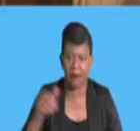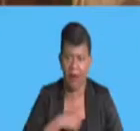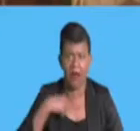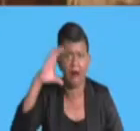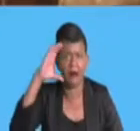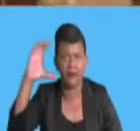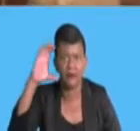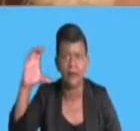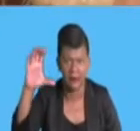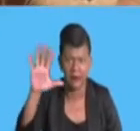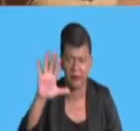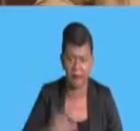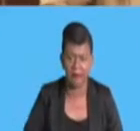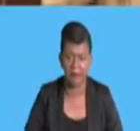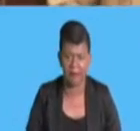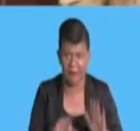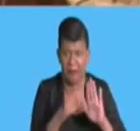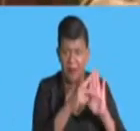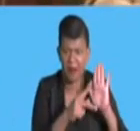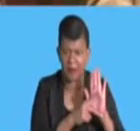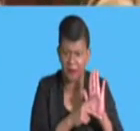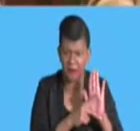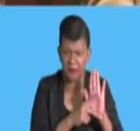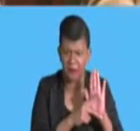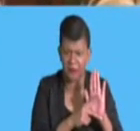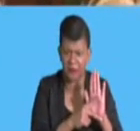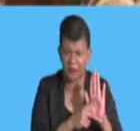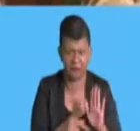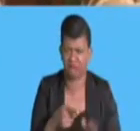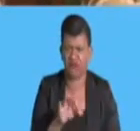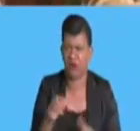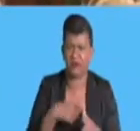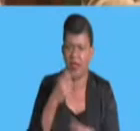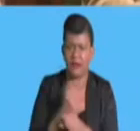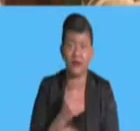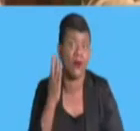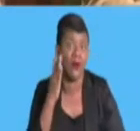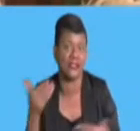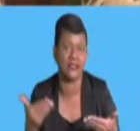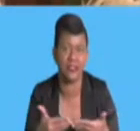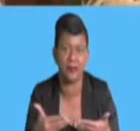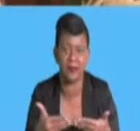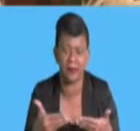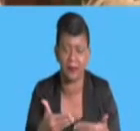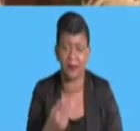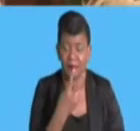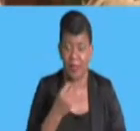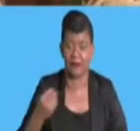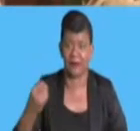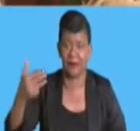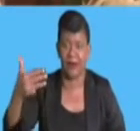principles, however, are principles not expressed by the Honourable Attorney General when he introduced to this august House the 2019-20